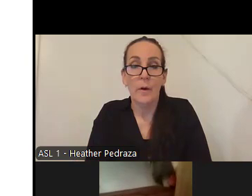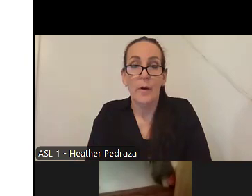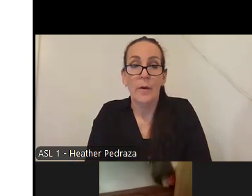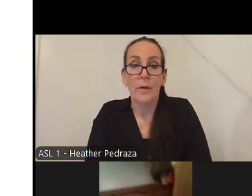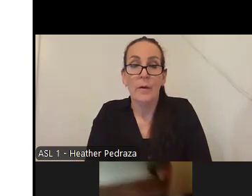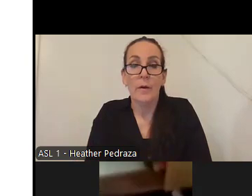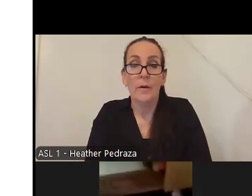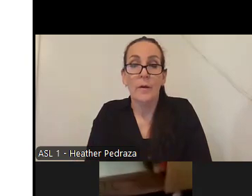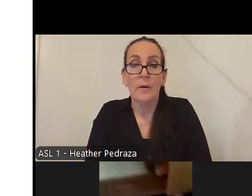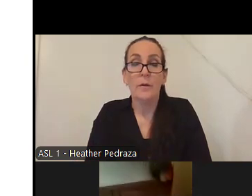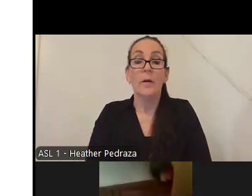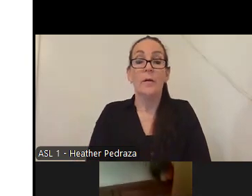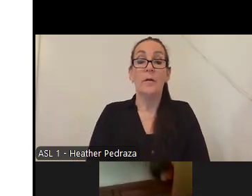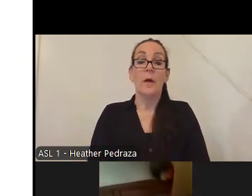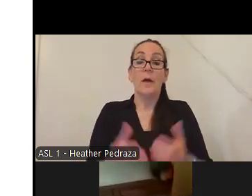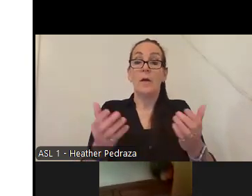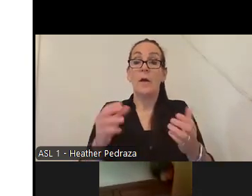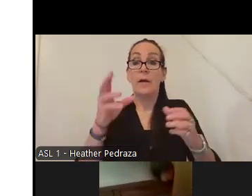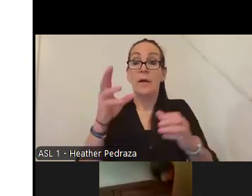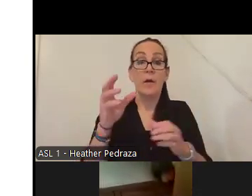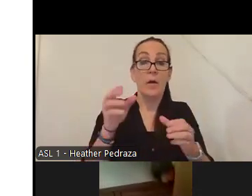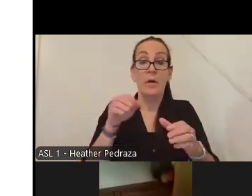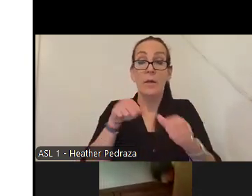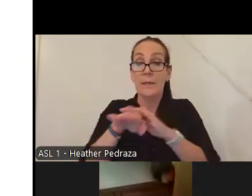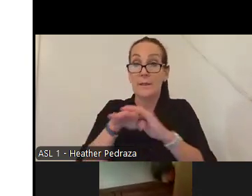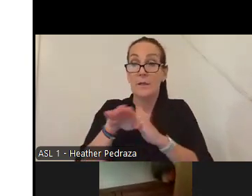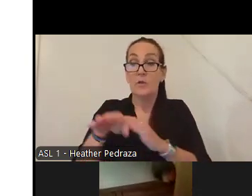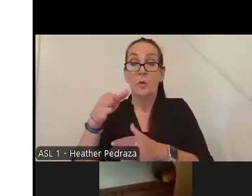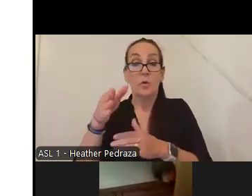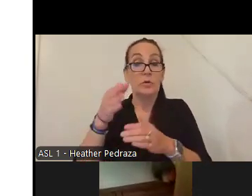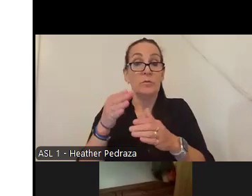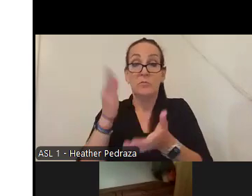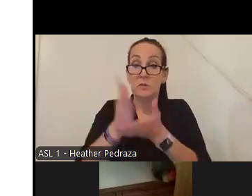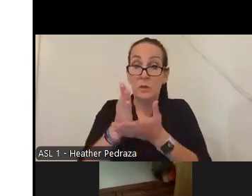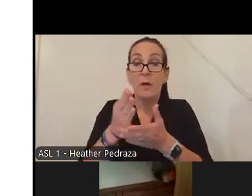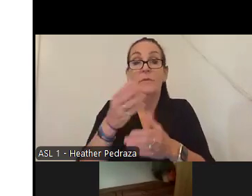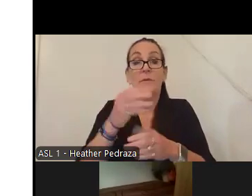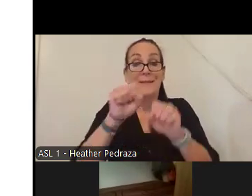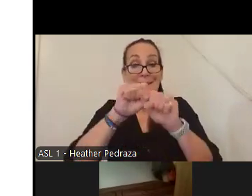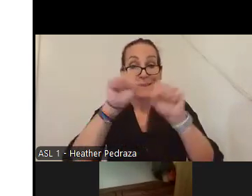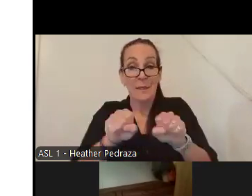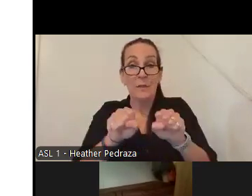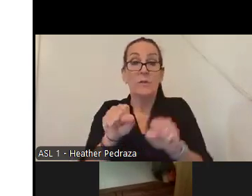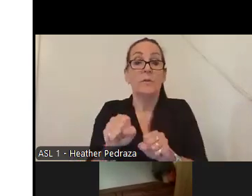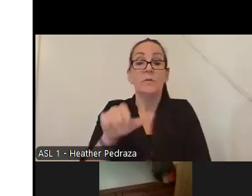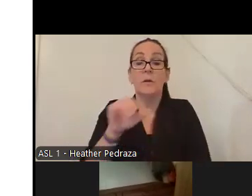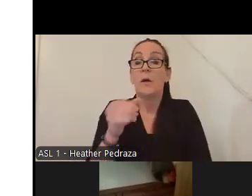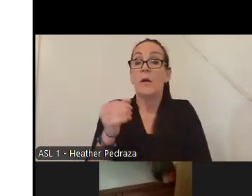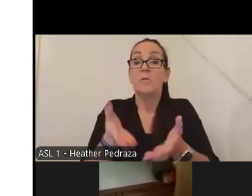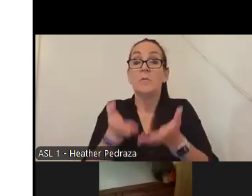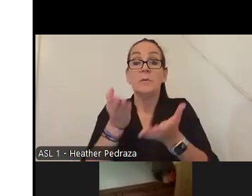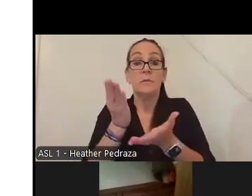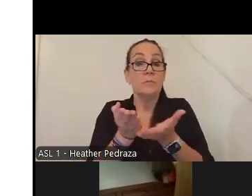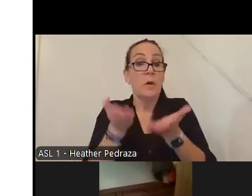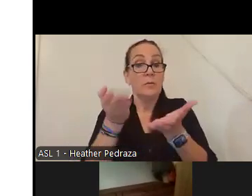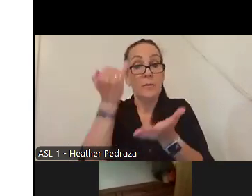With regard to accessible stops and stations, there were recommendations to advance ADA transition plans, which have been stuck